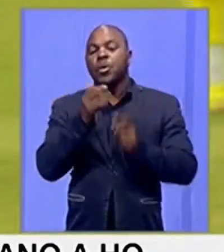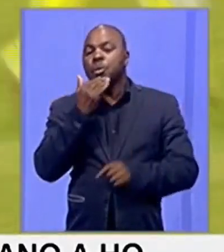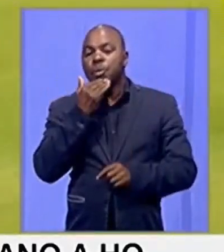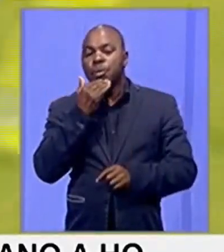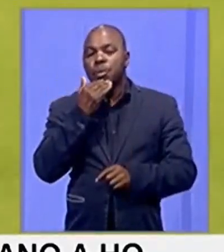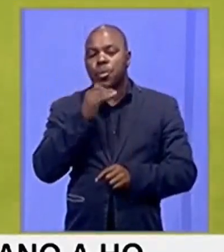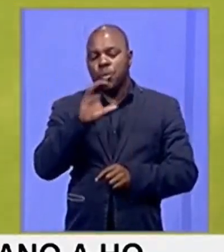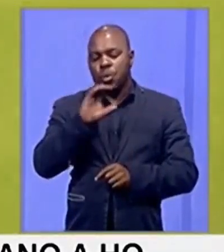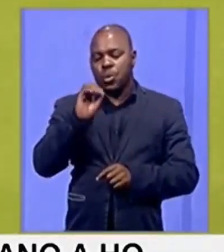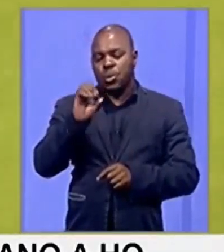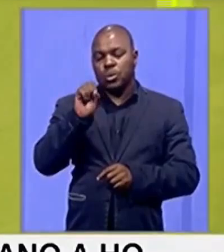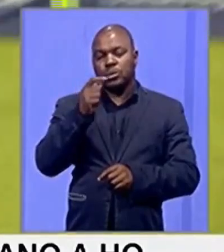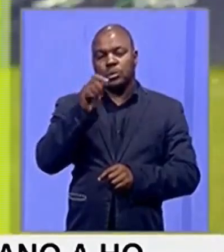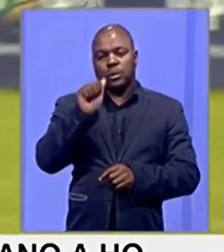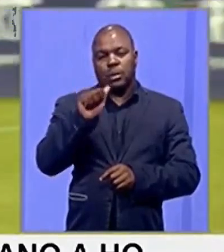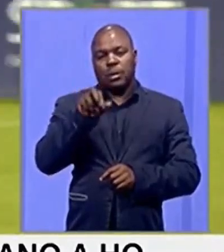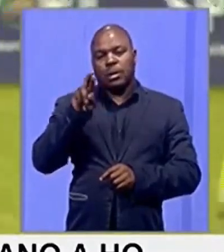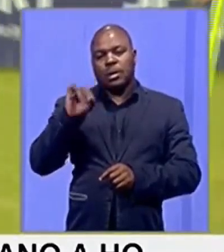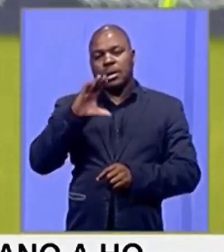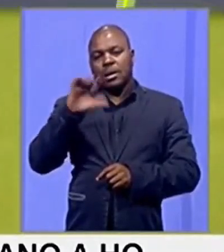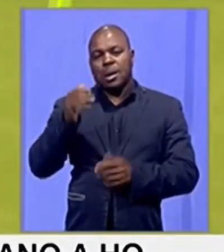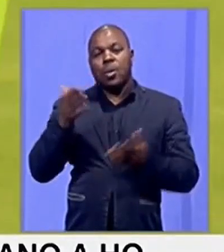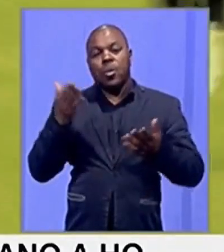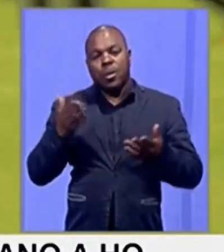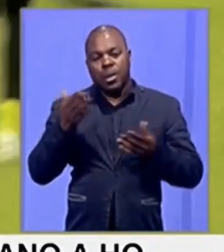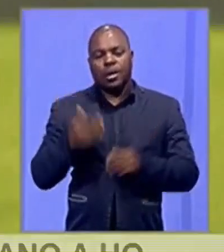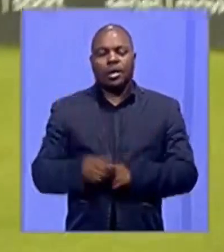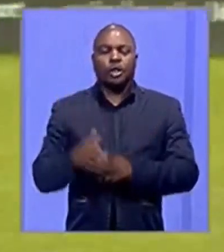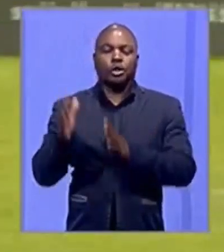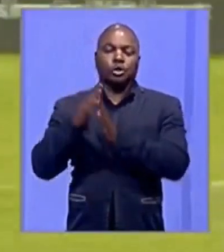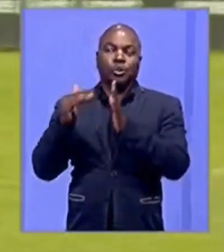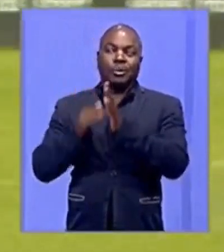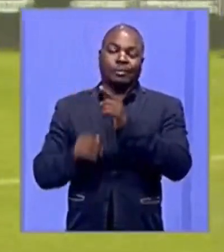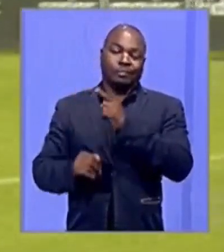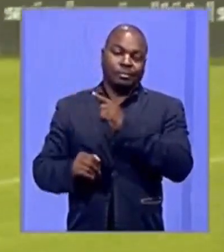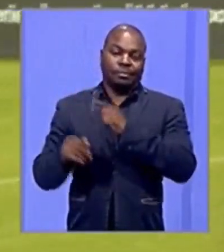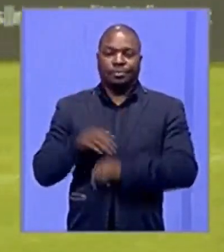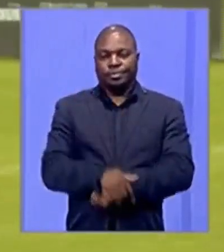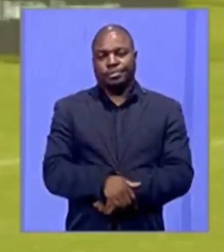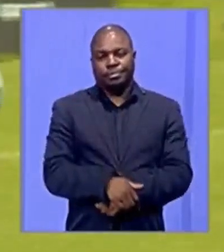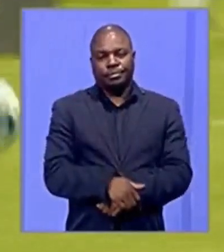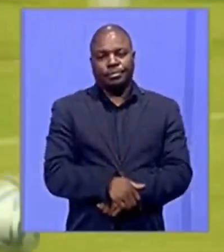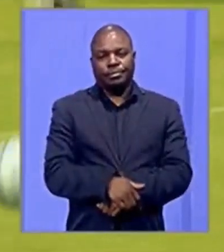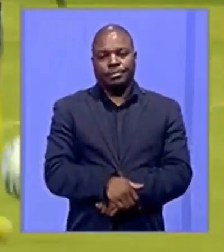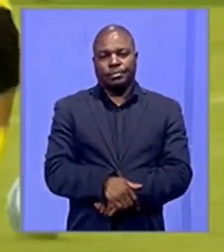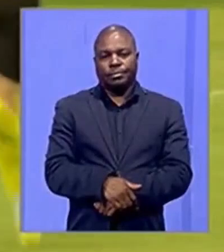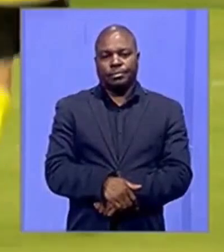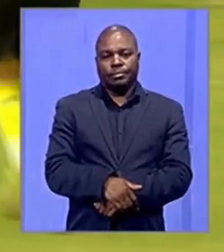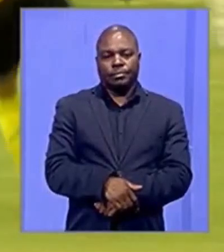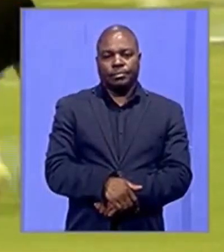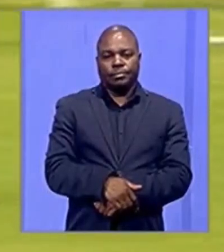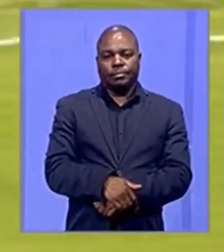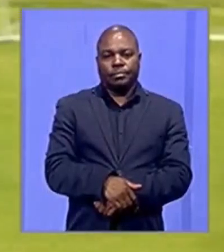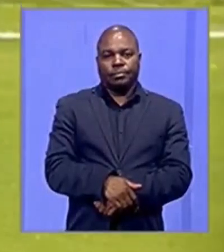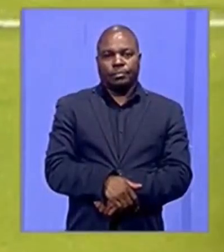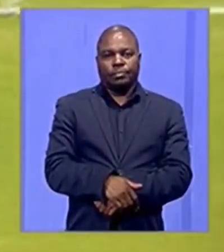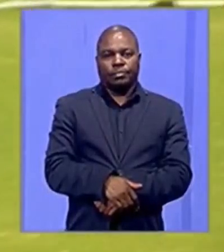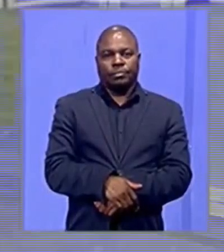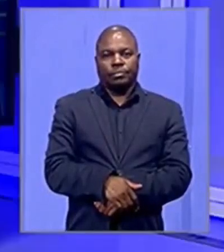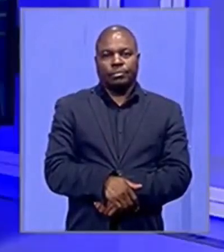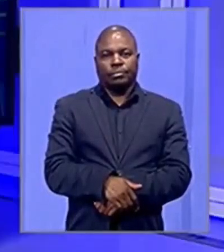ya Costa Rica ka New Zealand. Pero ka Sefiso Ramara wa ditaba tša SABC,